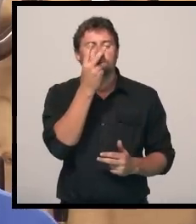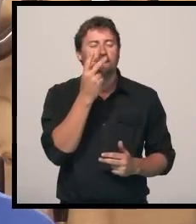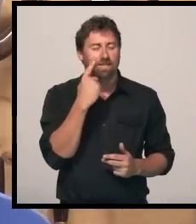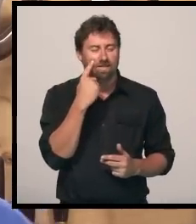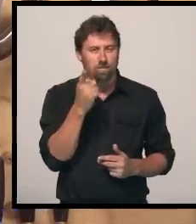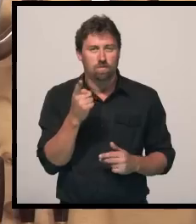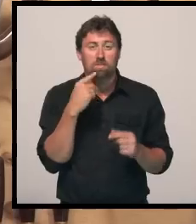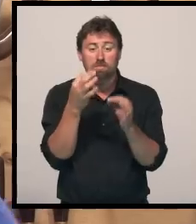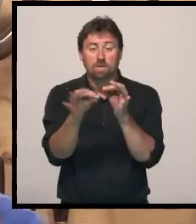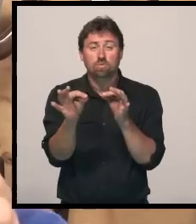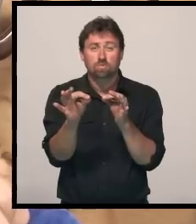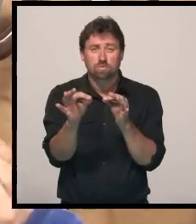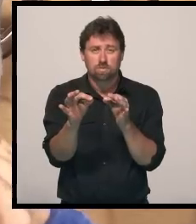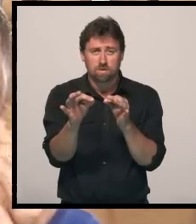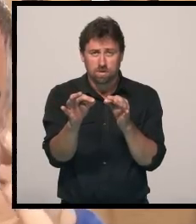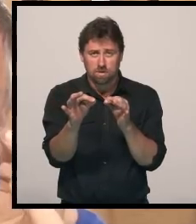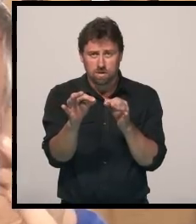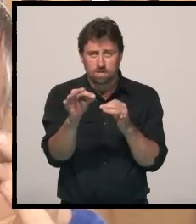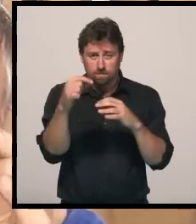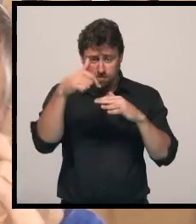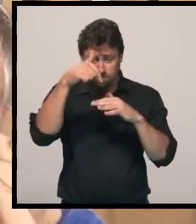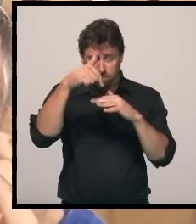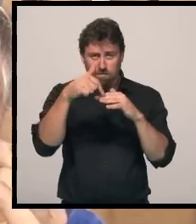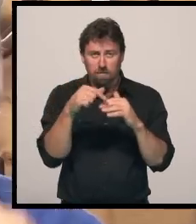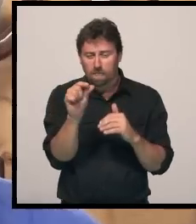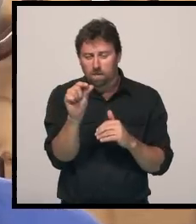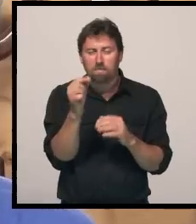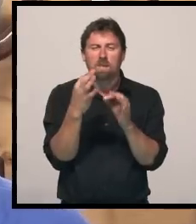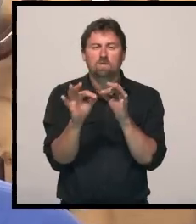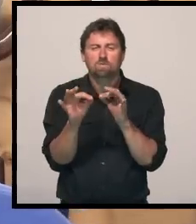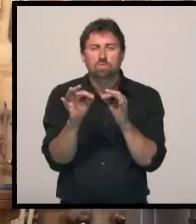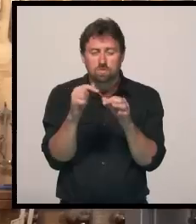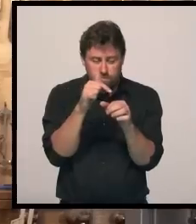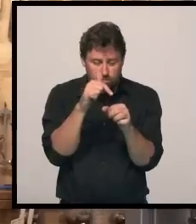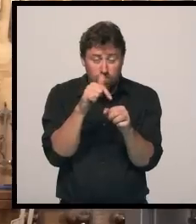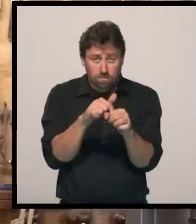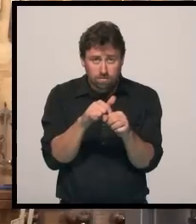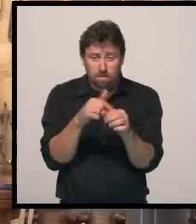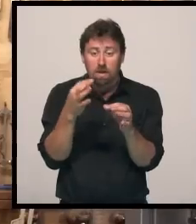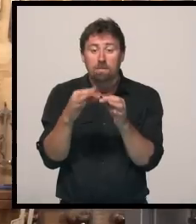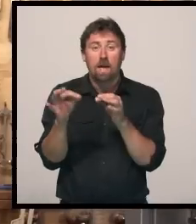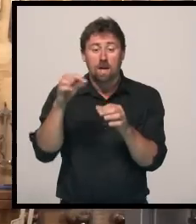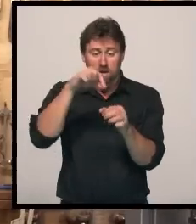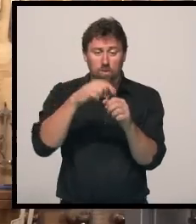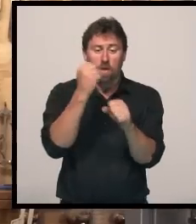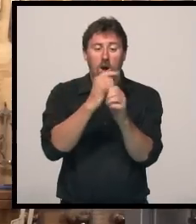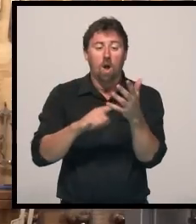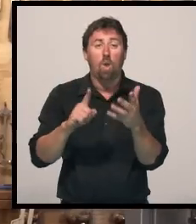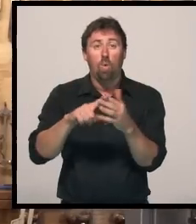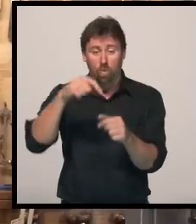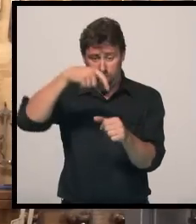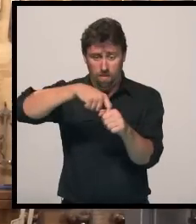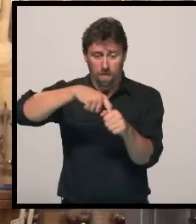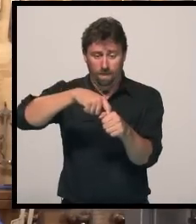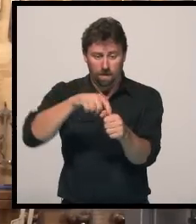match, drill it out to a little bit smaller than what the match is, put the match in with a bit of glue, snap it off,